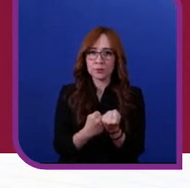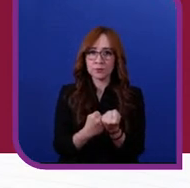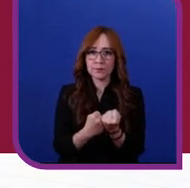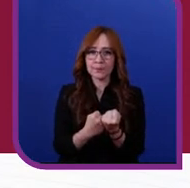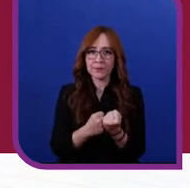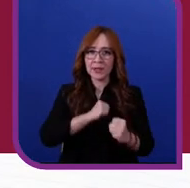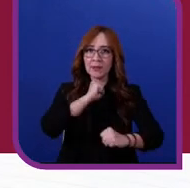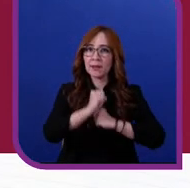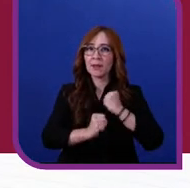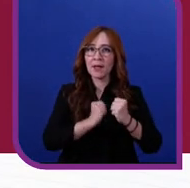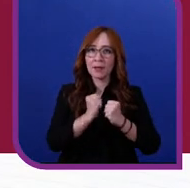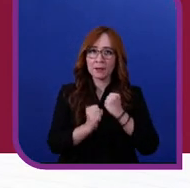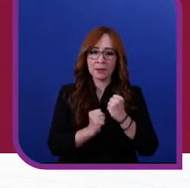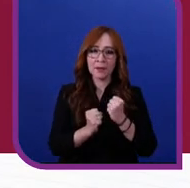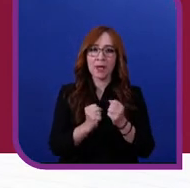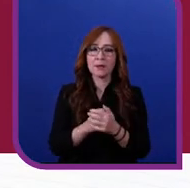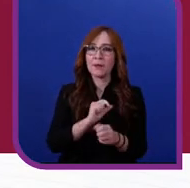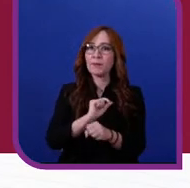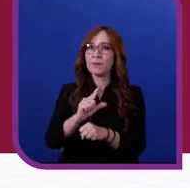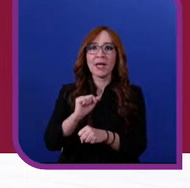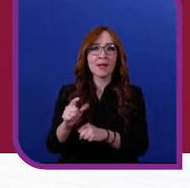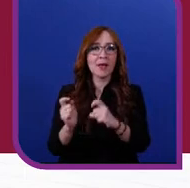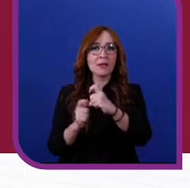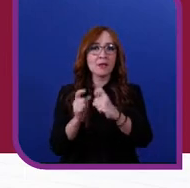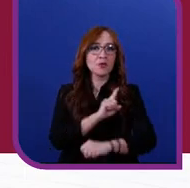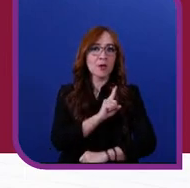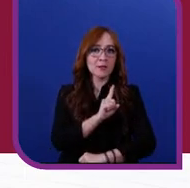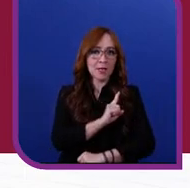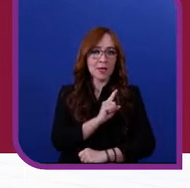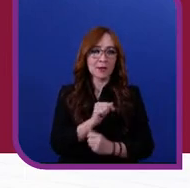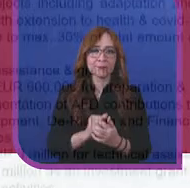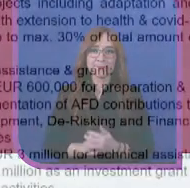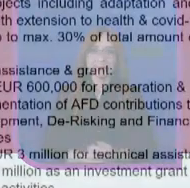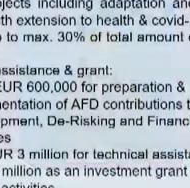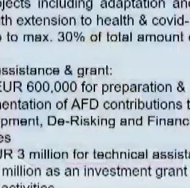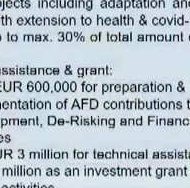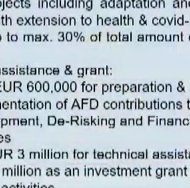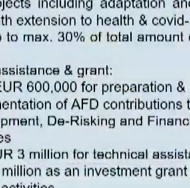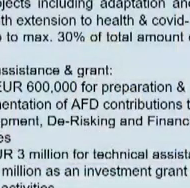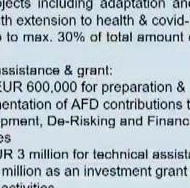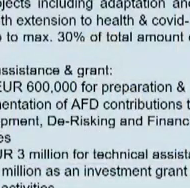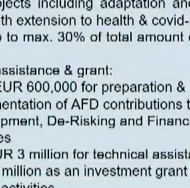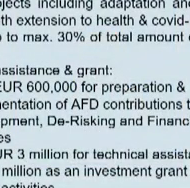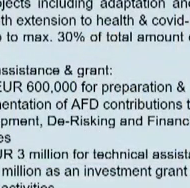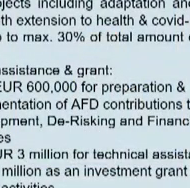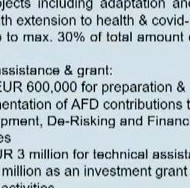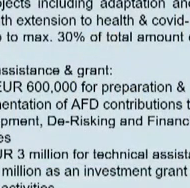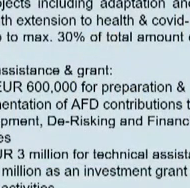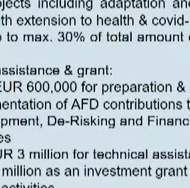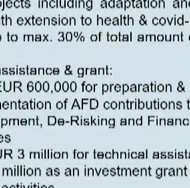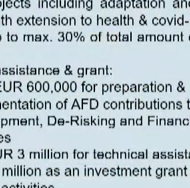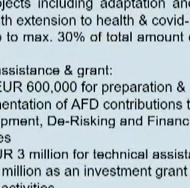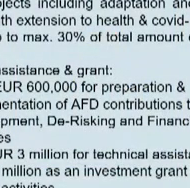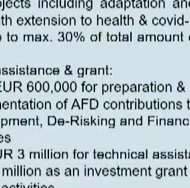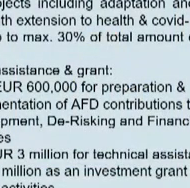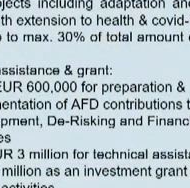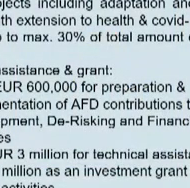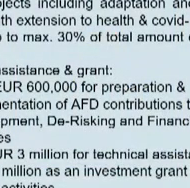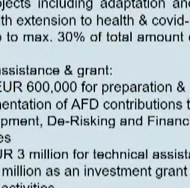show Yudi ada Rezky produk to support di eh eh